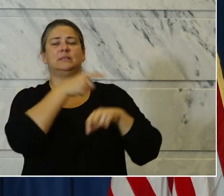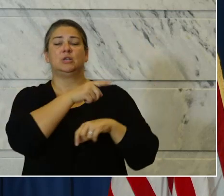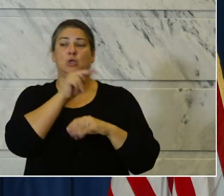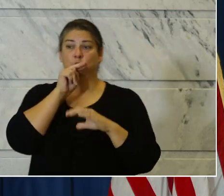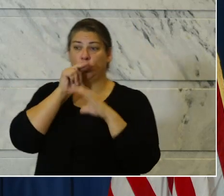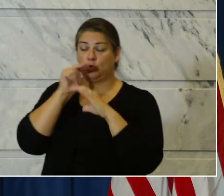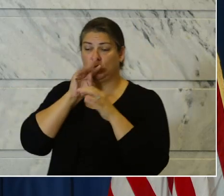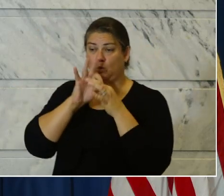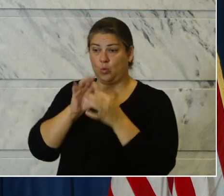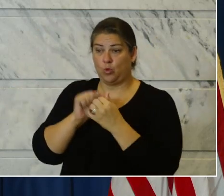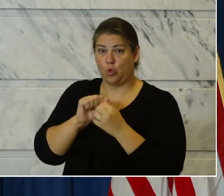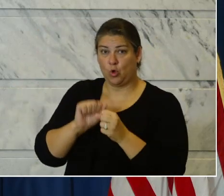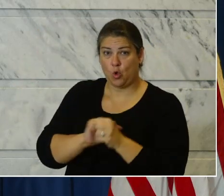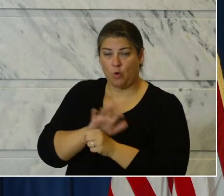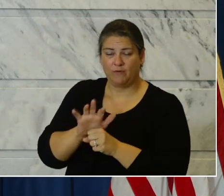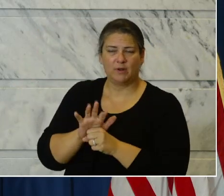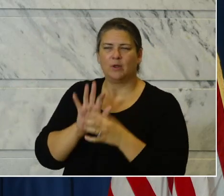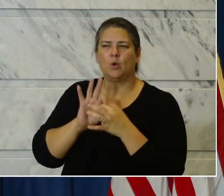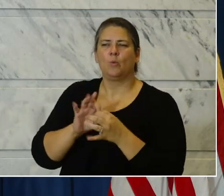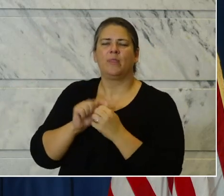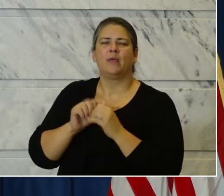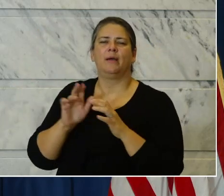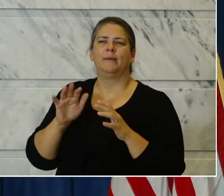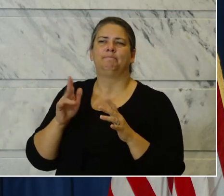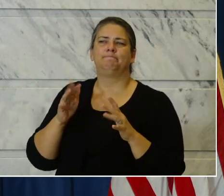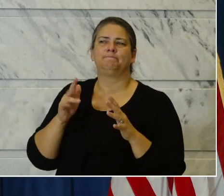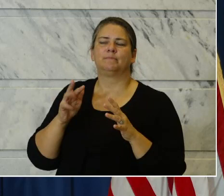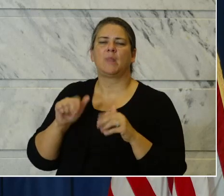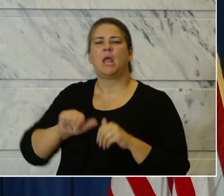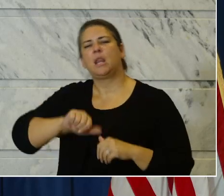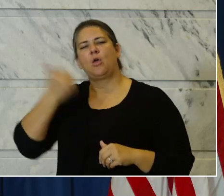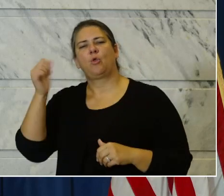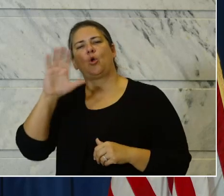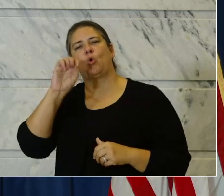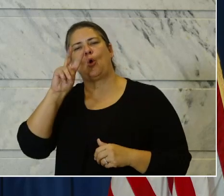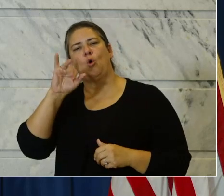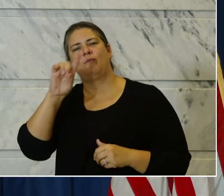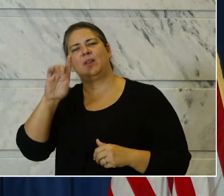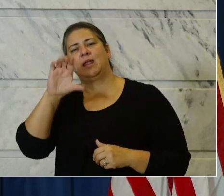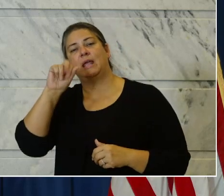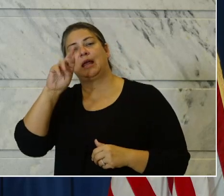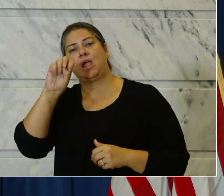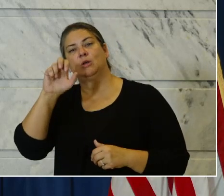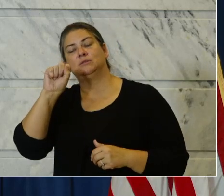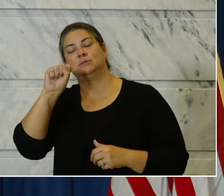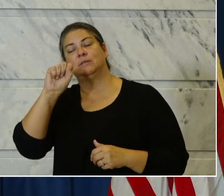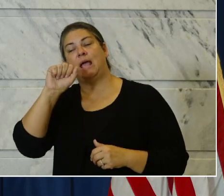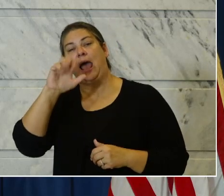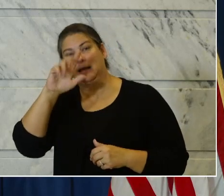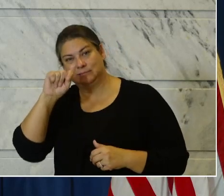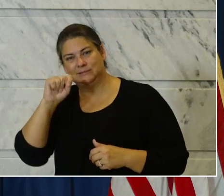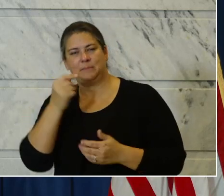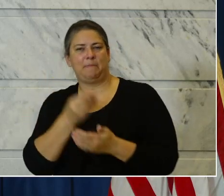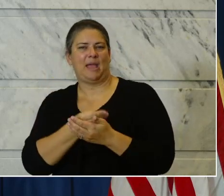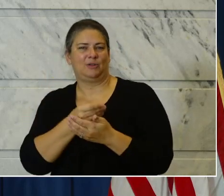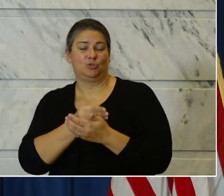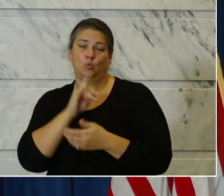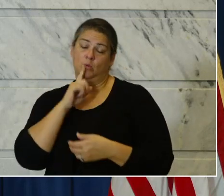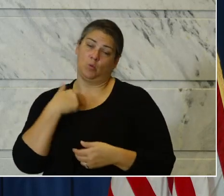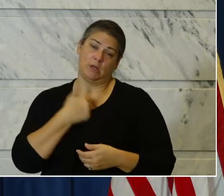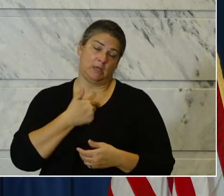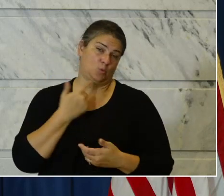negotiations on another COVID CARES Act package, one that we desperately